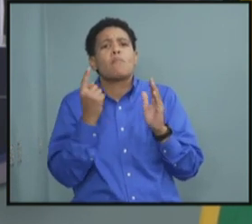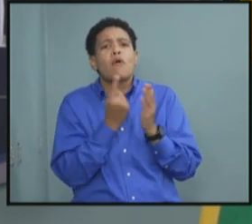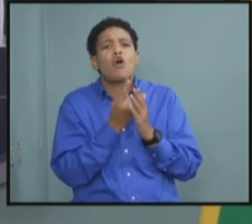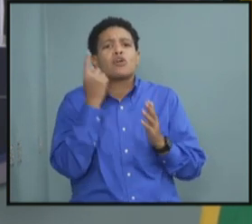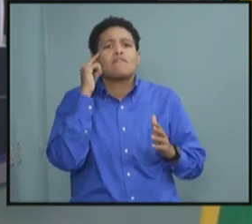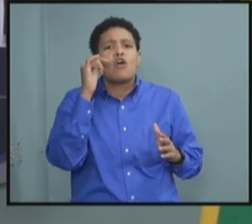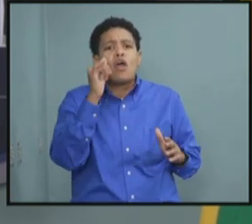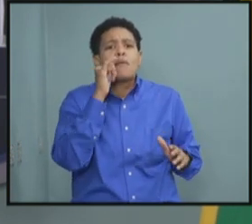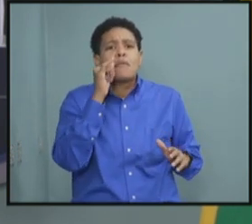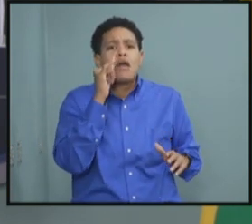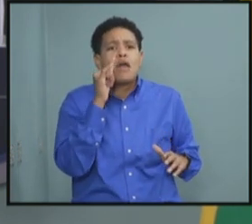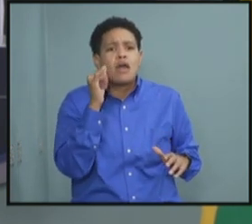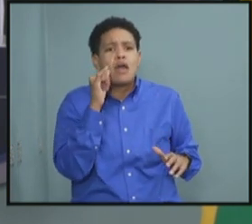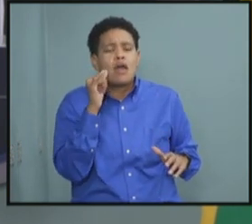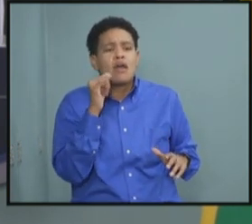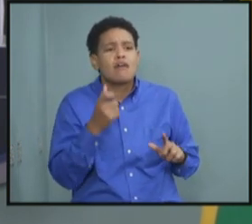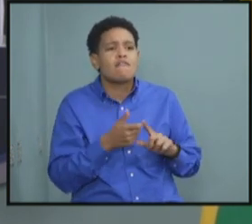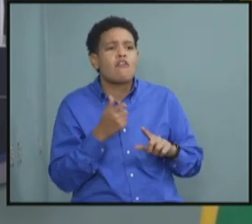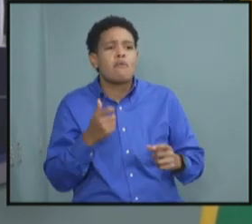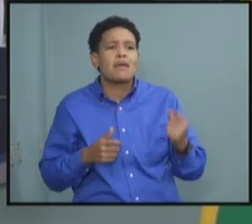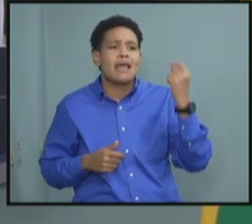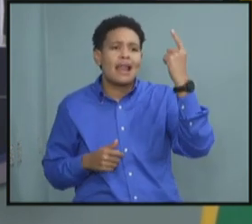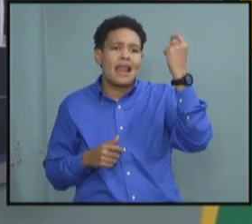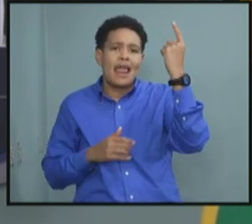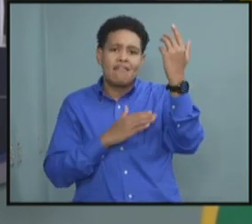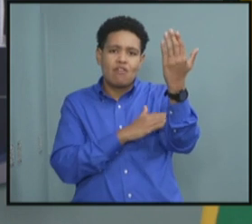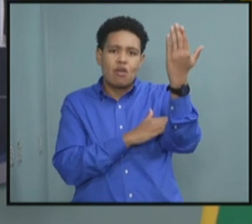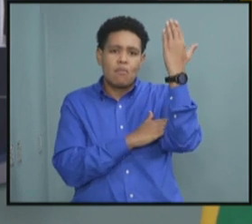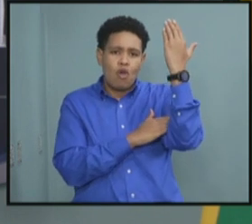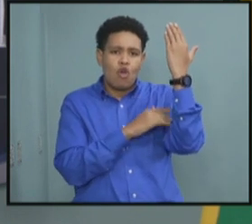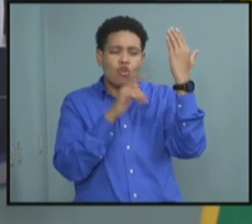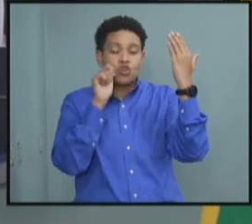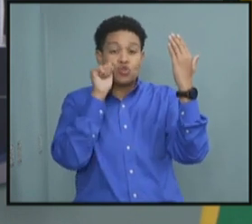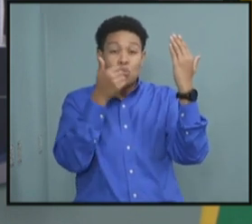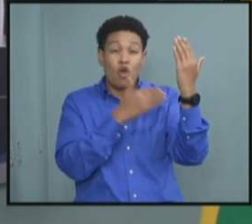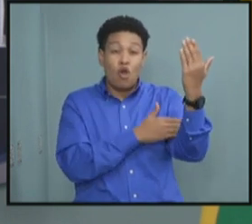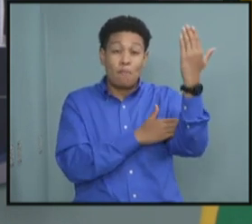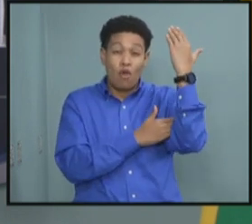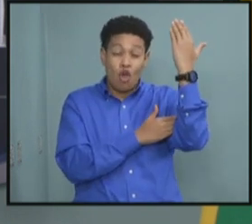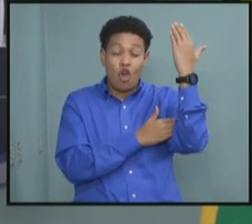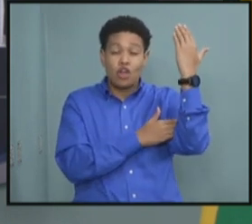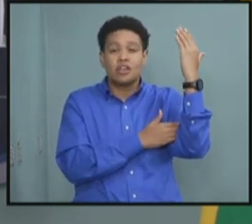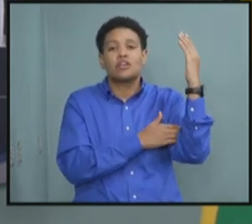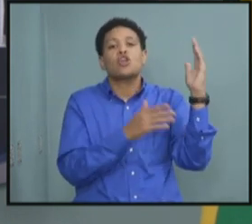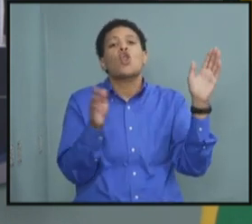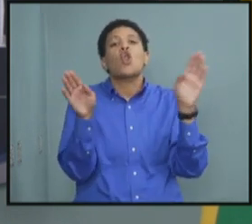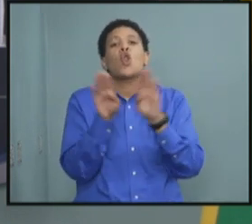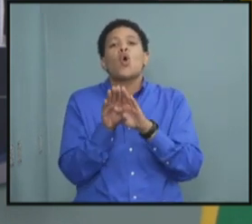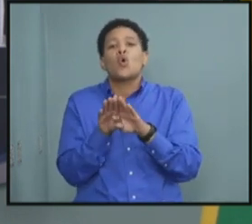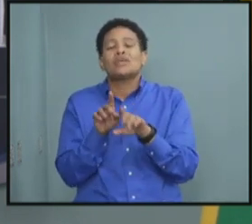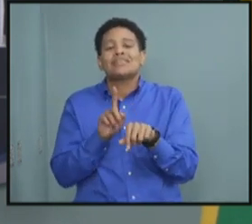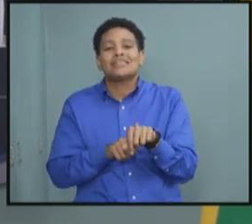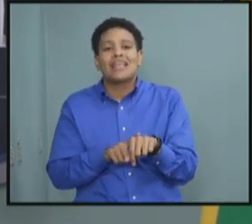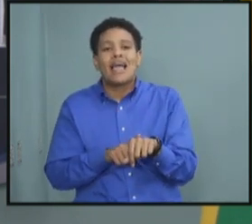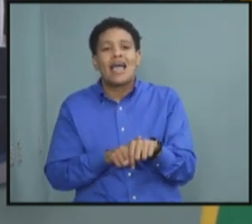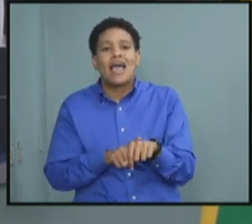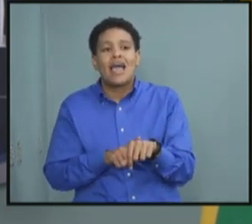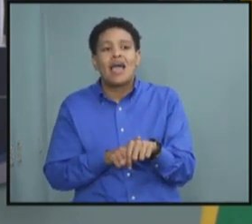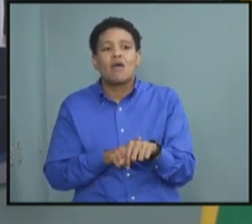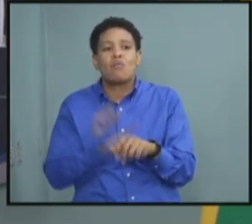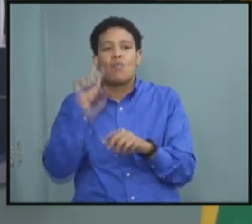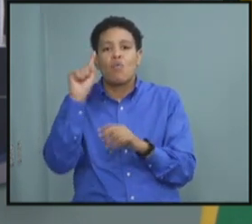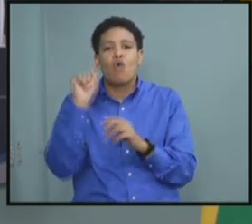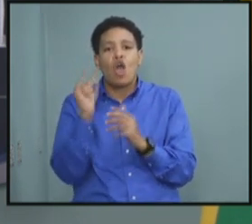of bars is from 11 a.m. tomorrow morning, closing 1